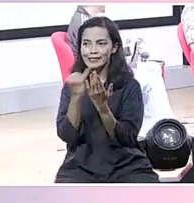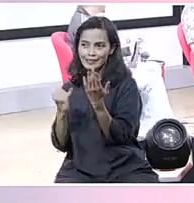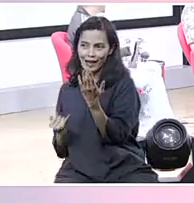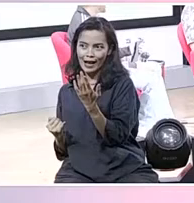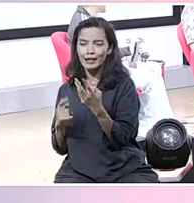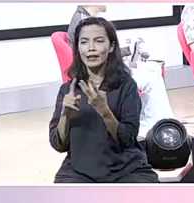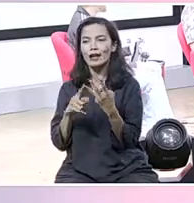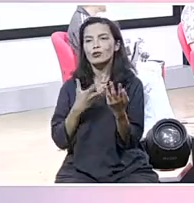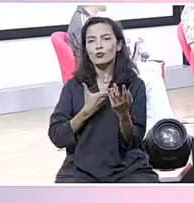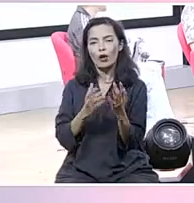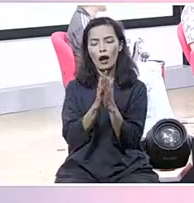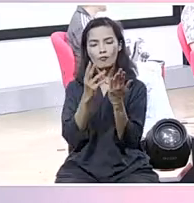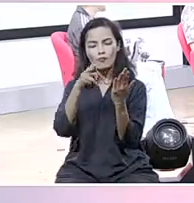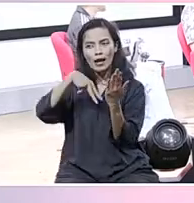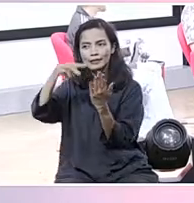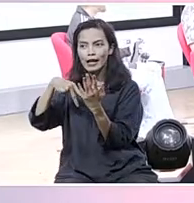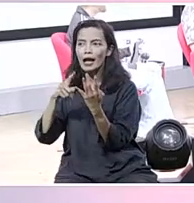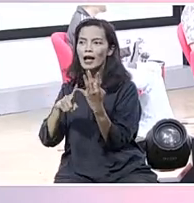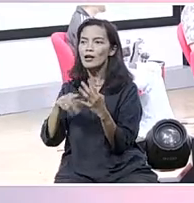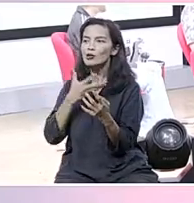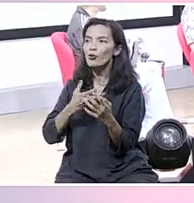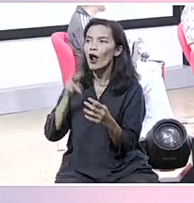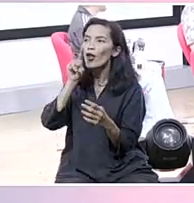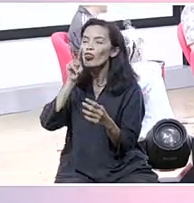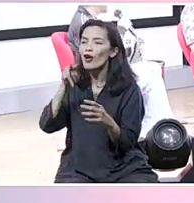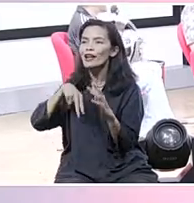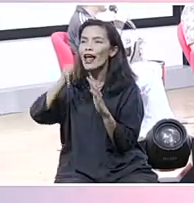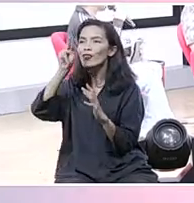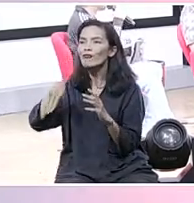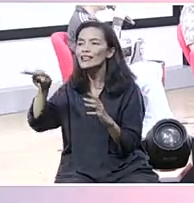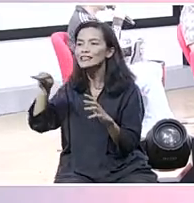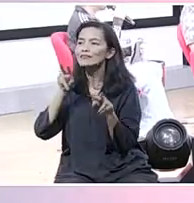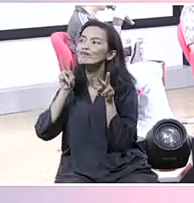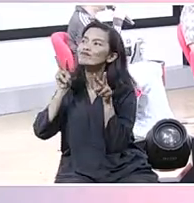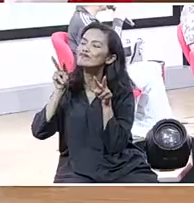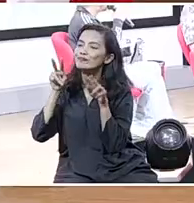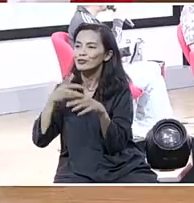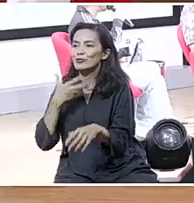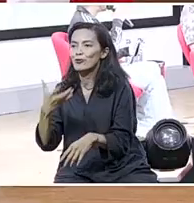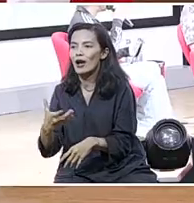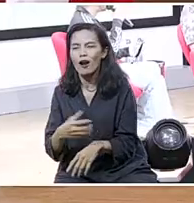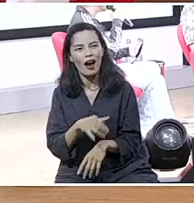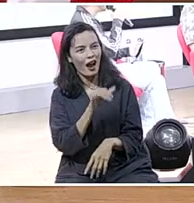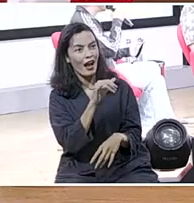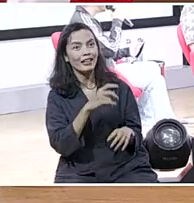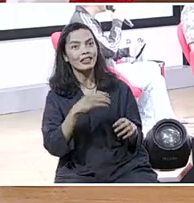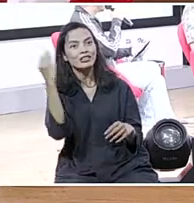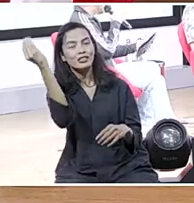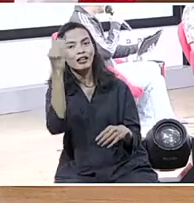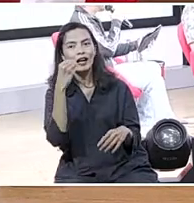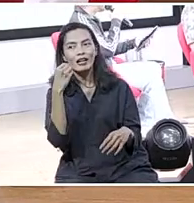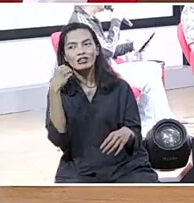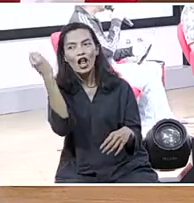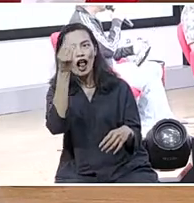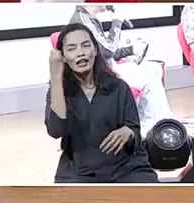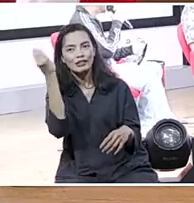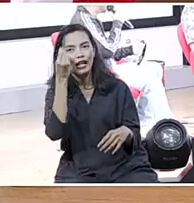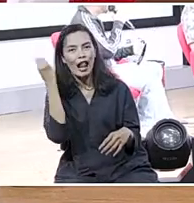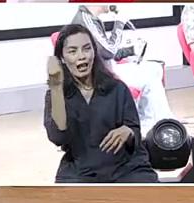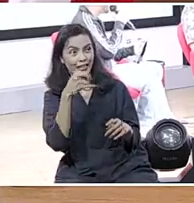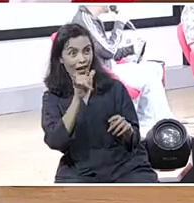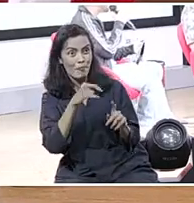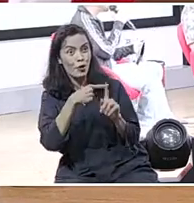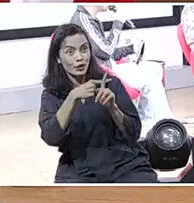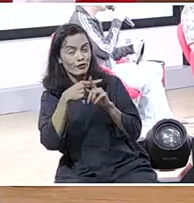like to read, I like to watch Netflix. So yeah. And you're traveling around the world to yes, spread positive